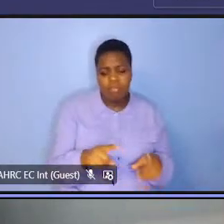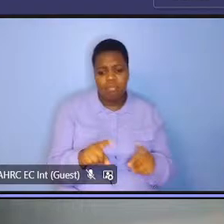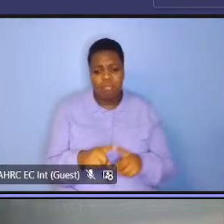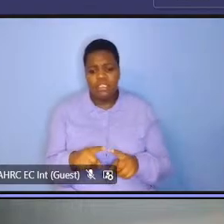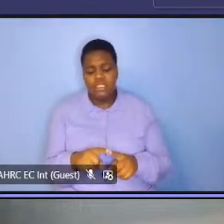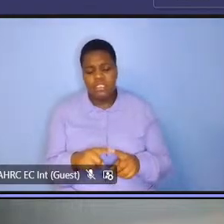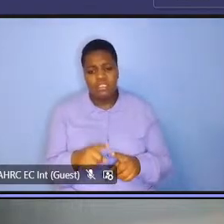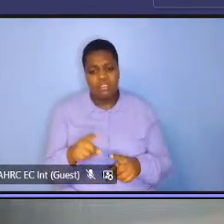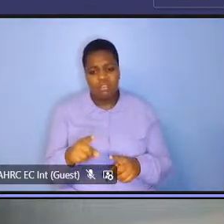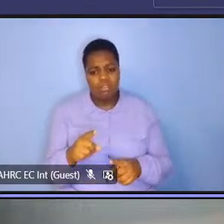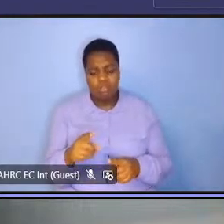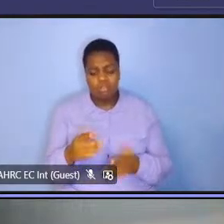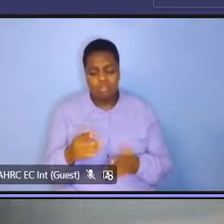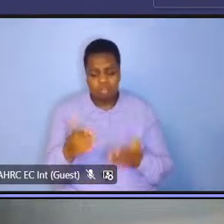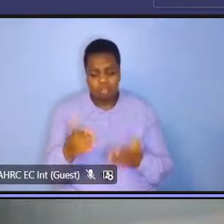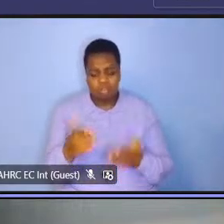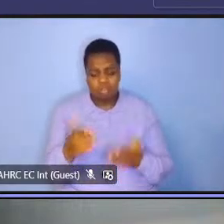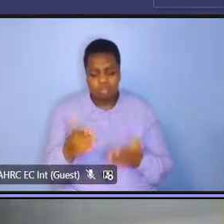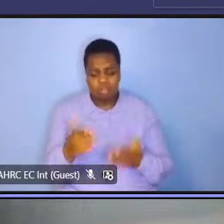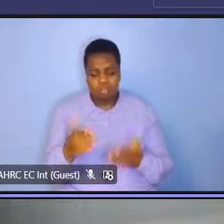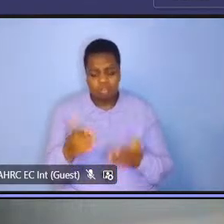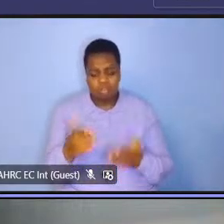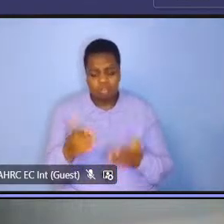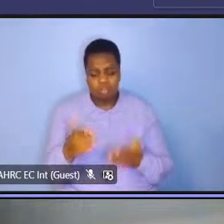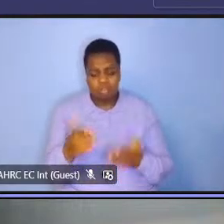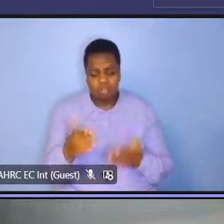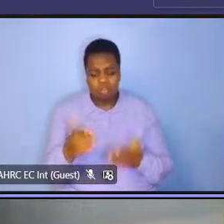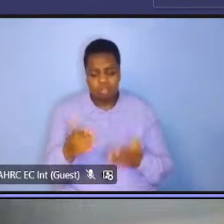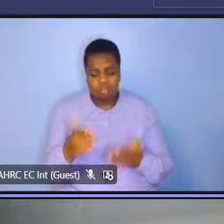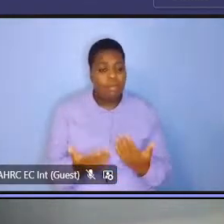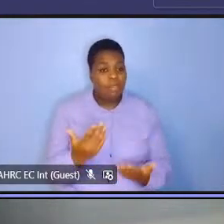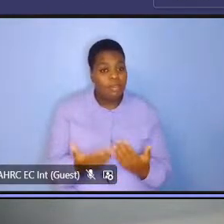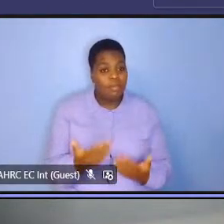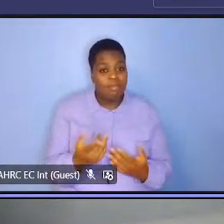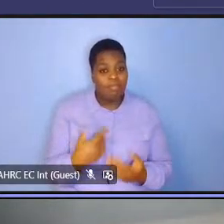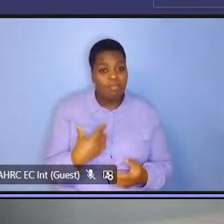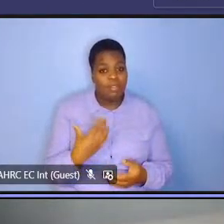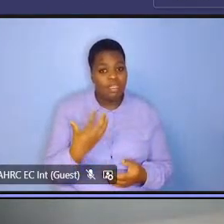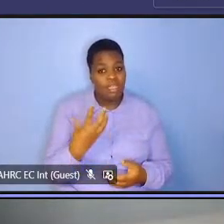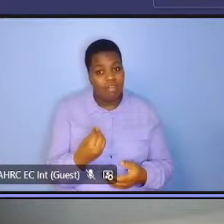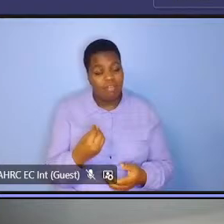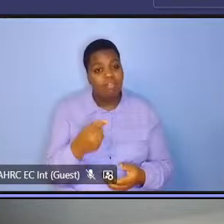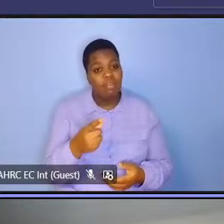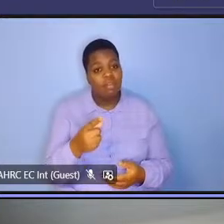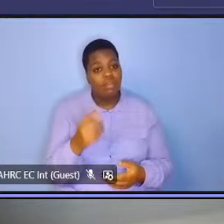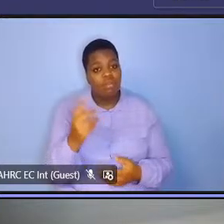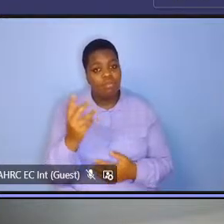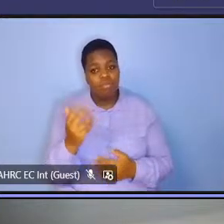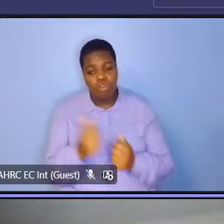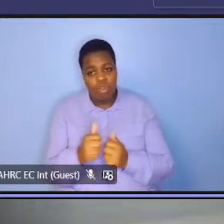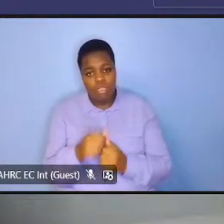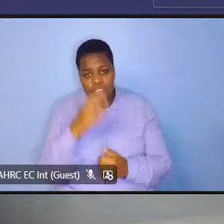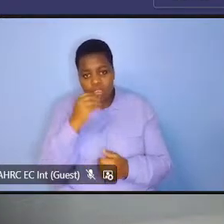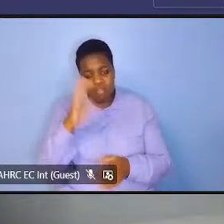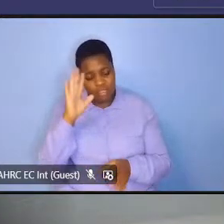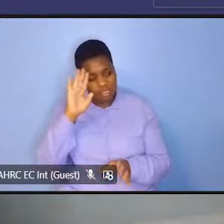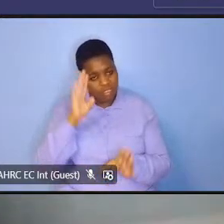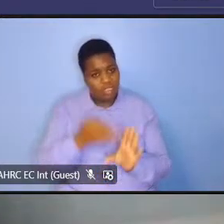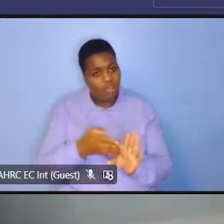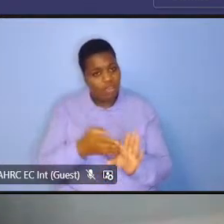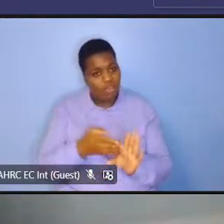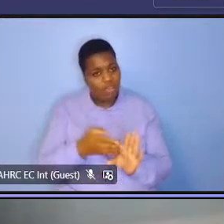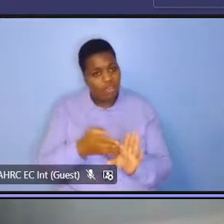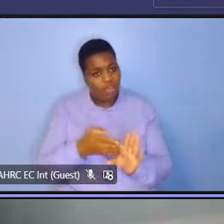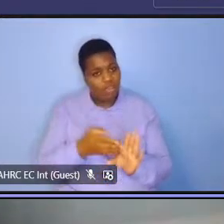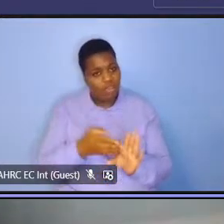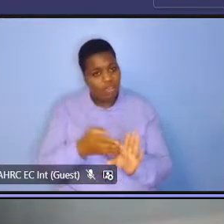sort of contribute to academic performance. Maybe there's a colleague I think from the program who's going to talk about the psychological effects and so maybe